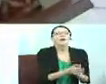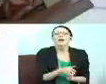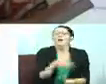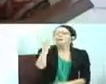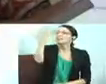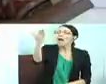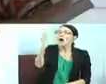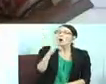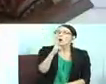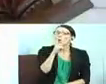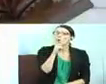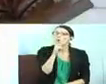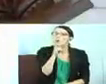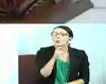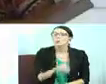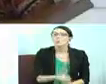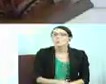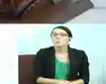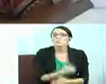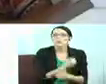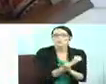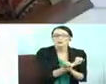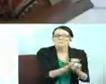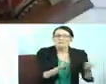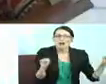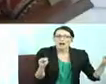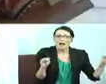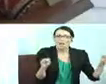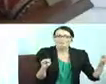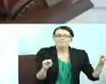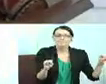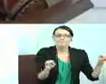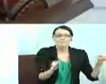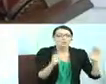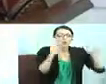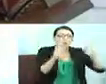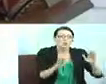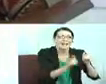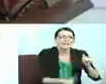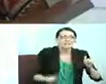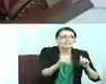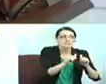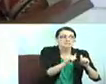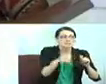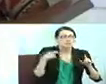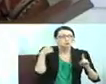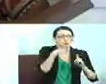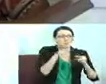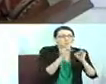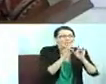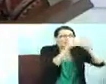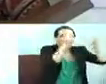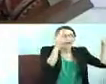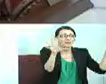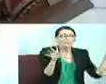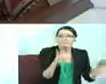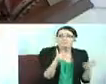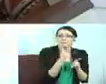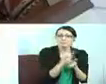Thou who has by thy might led us into the light. Keep us